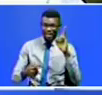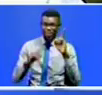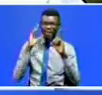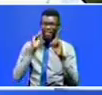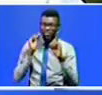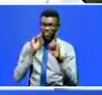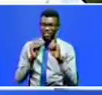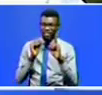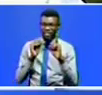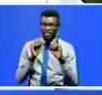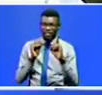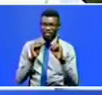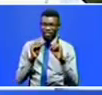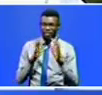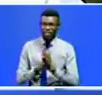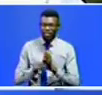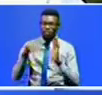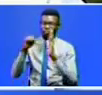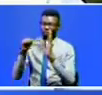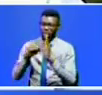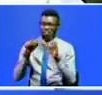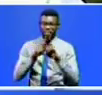experiencing this kind of fighting since last year.